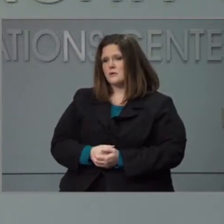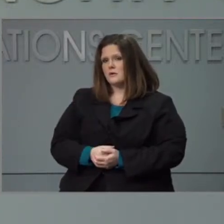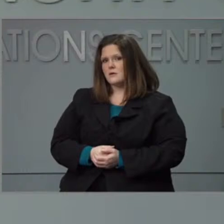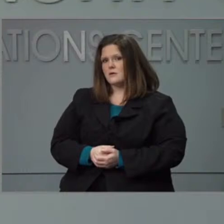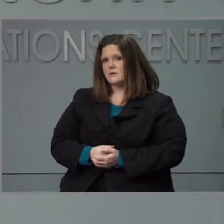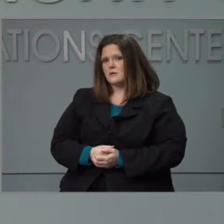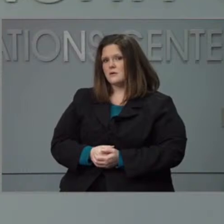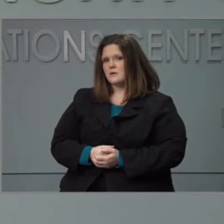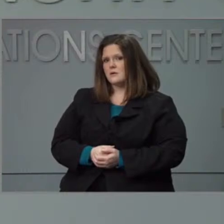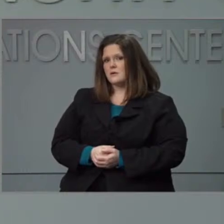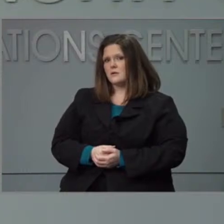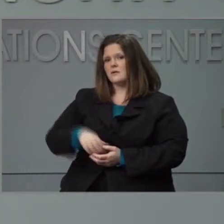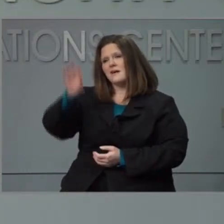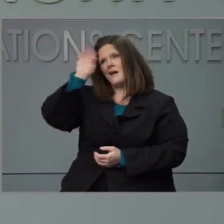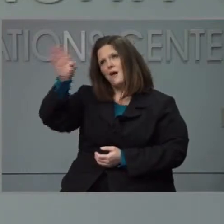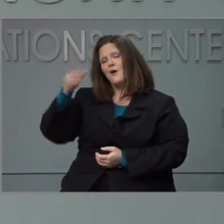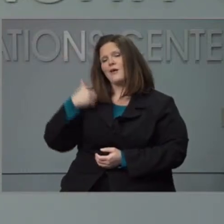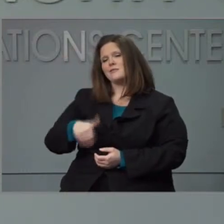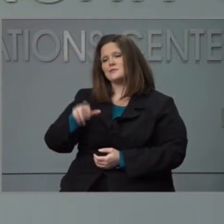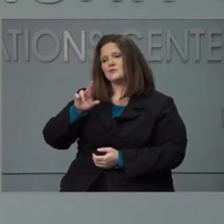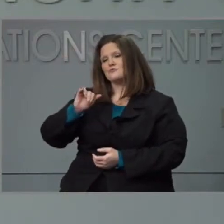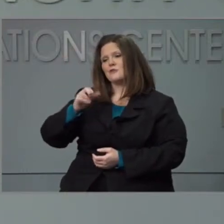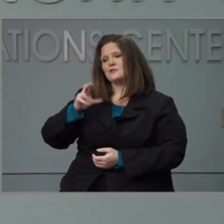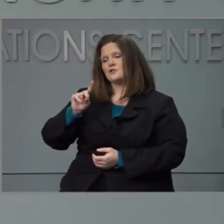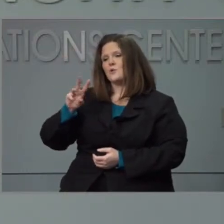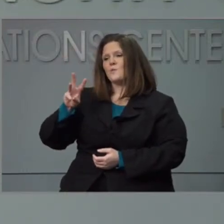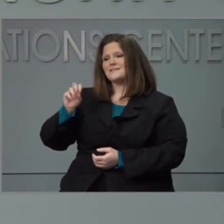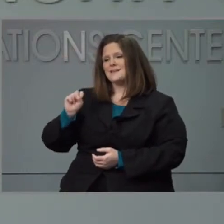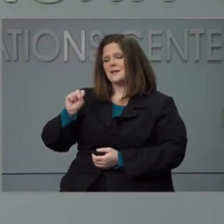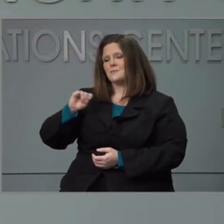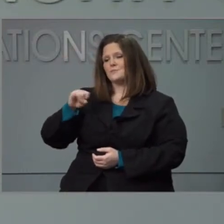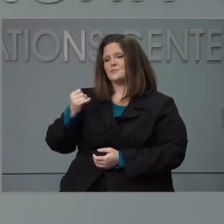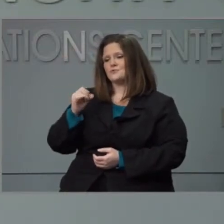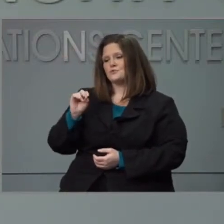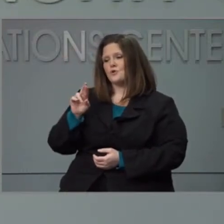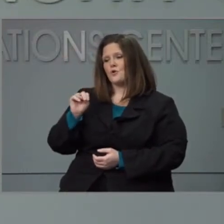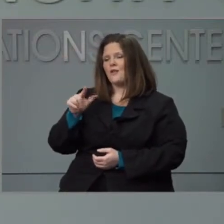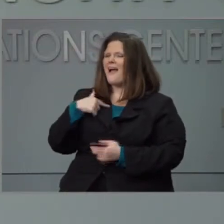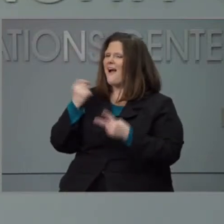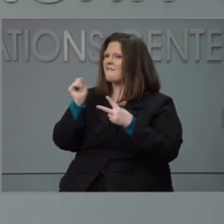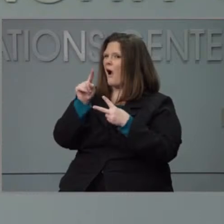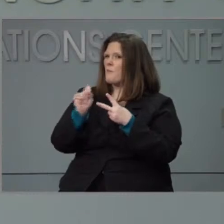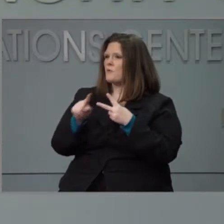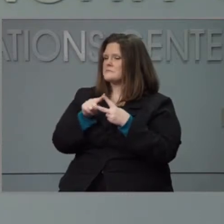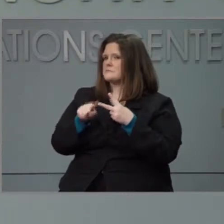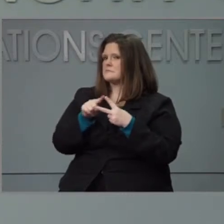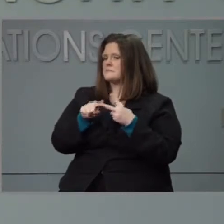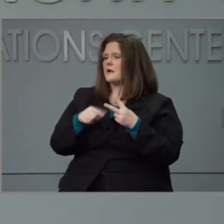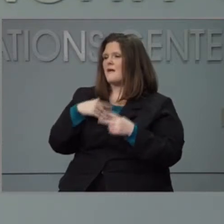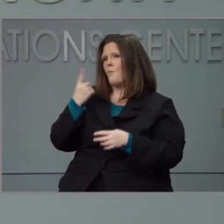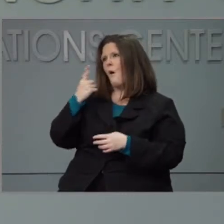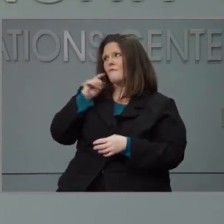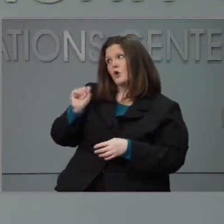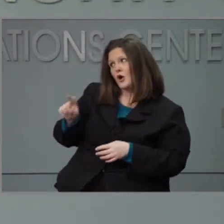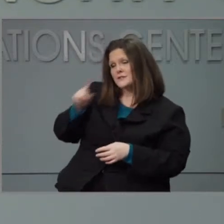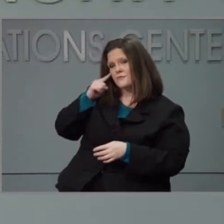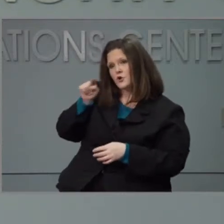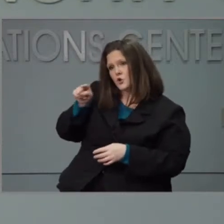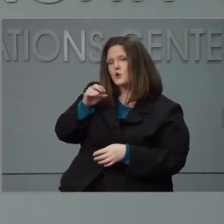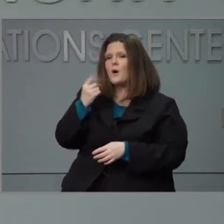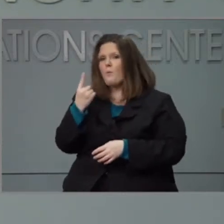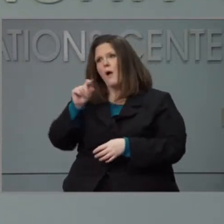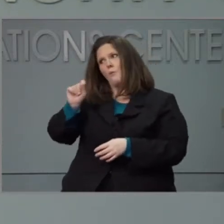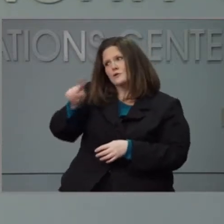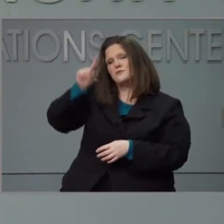Hello, Governor. This is Richard Craver with the Winston-Salem Journal. I had a couple of questions for you. Actually, one for you and one for